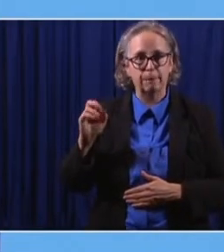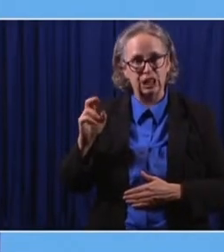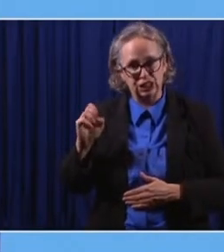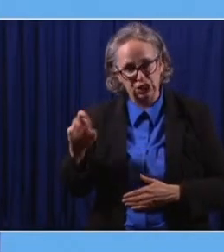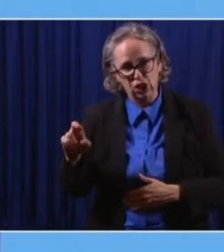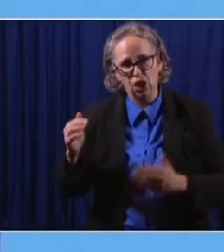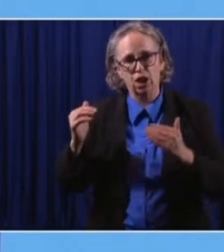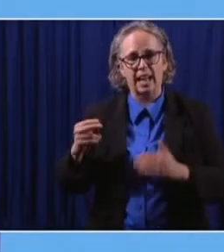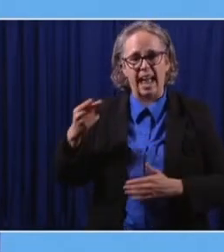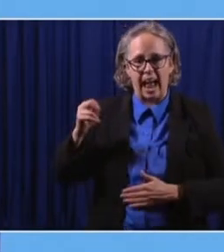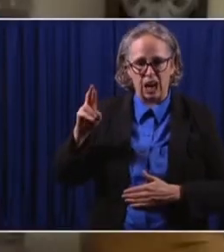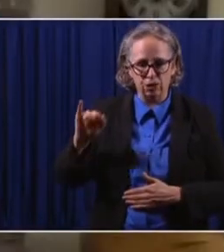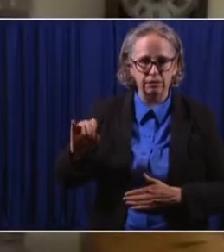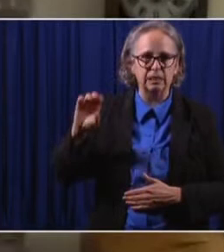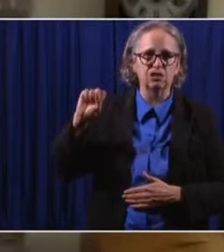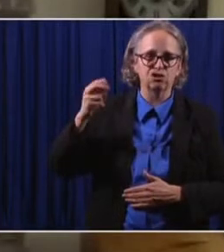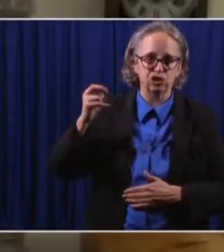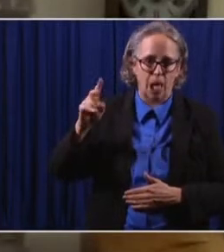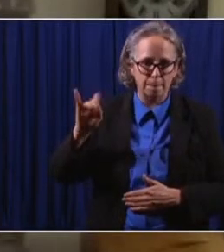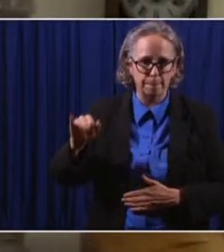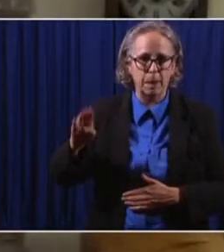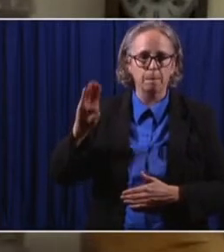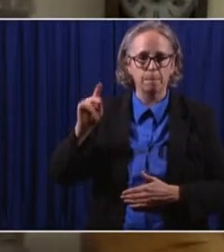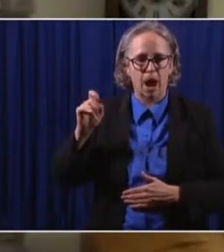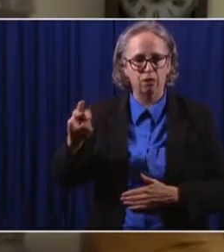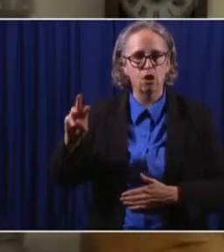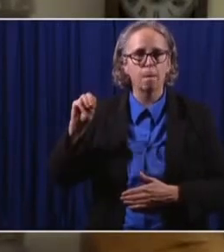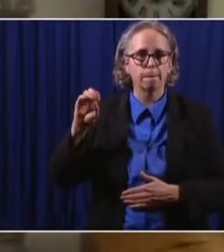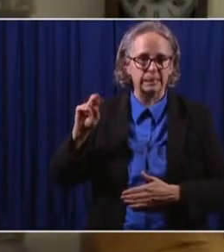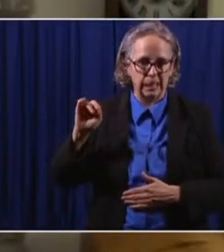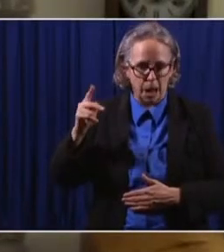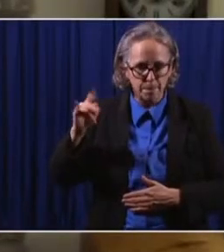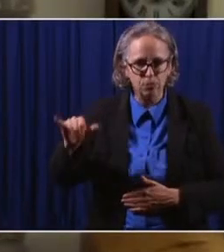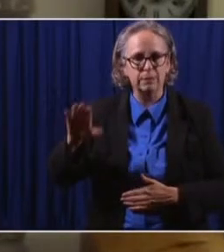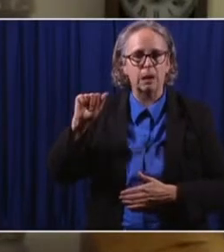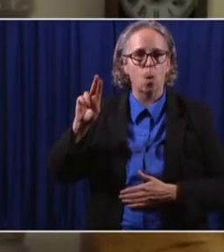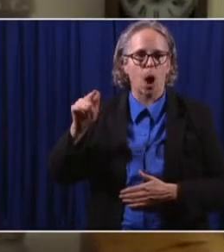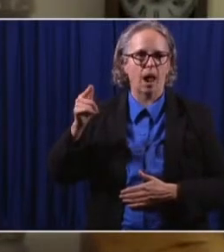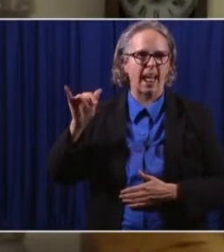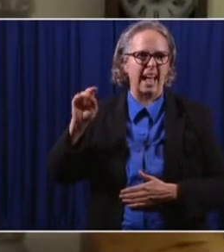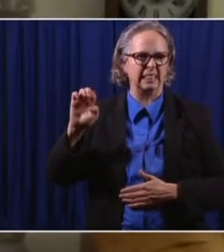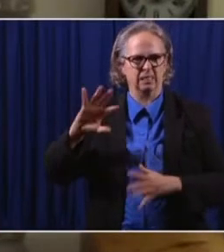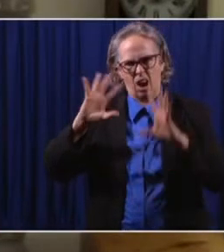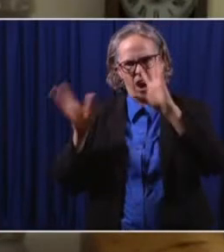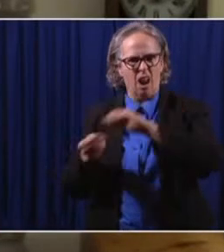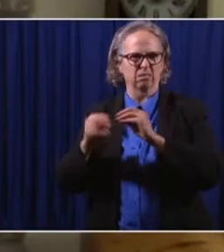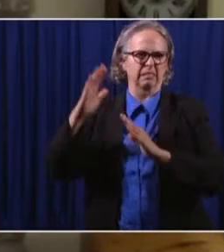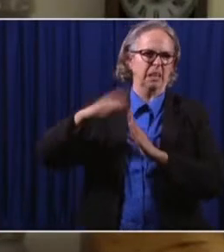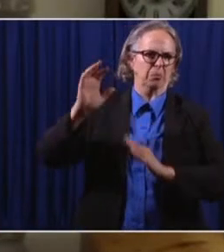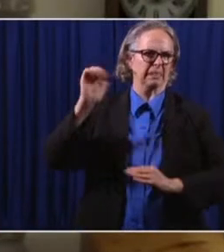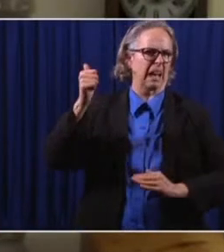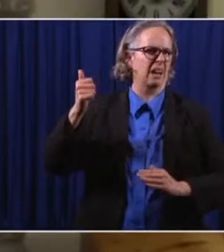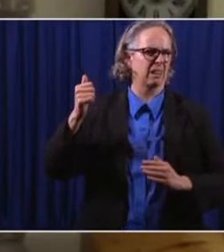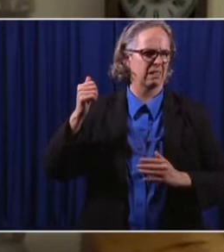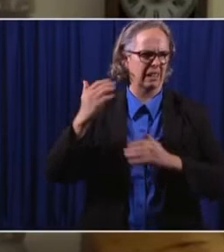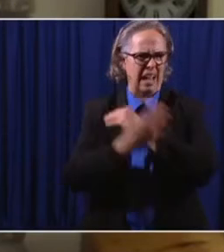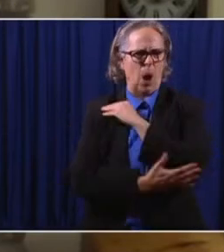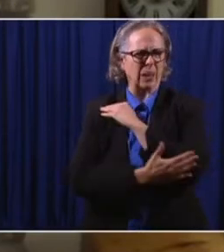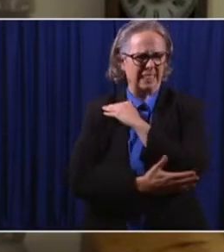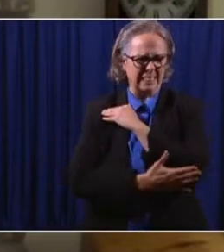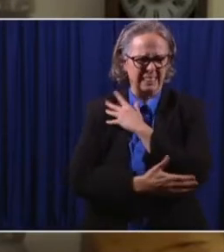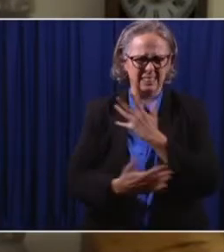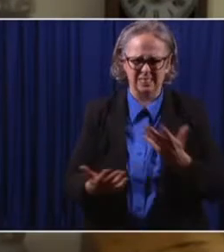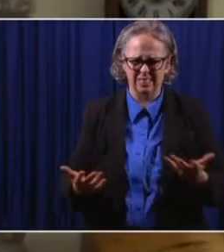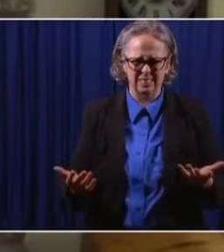and Auglaize. Again, we're seeing a real movement into our rural areas. Montgomery is the only county of those